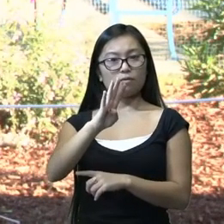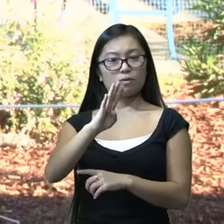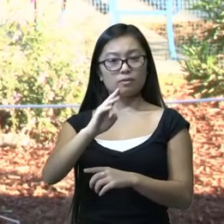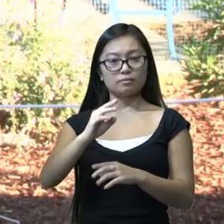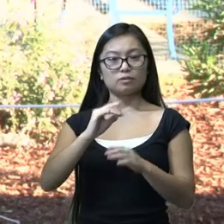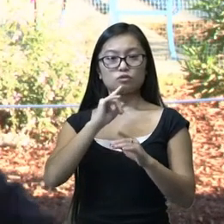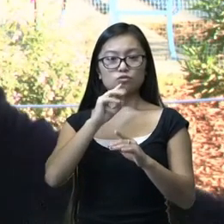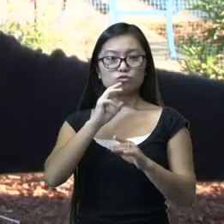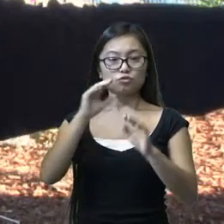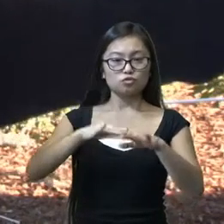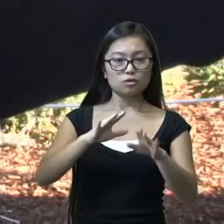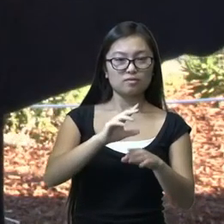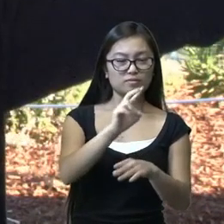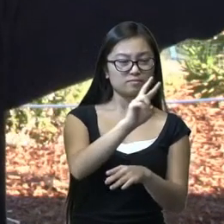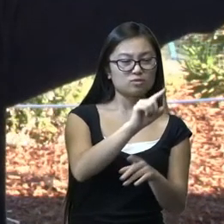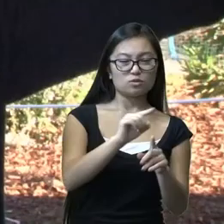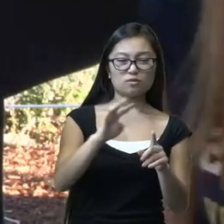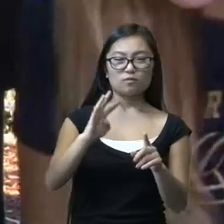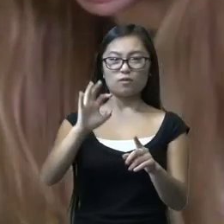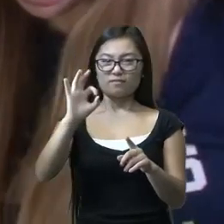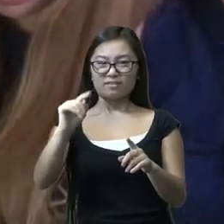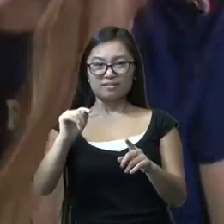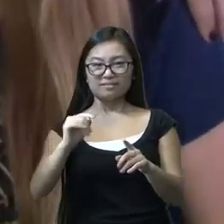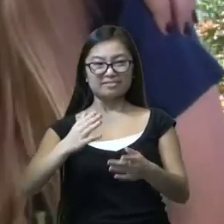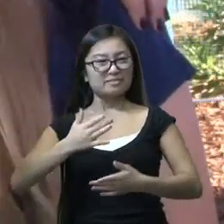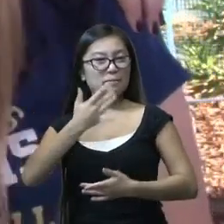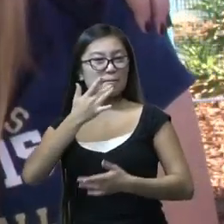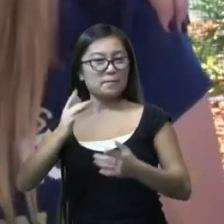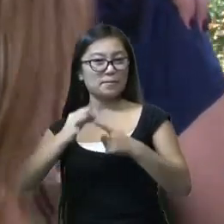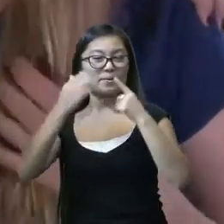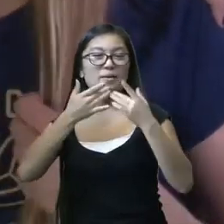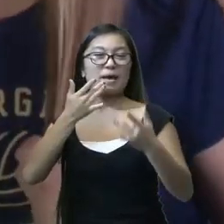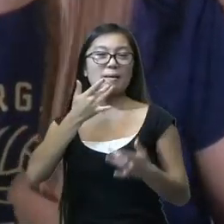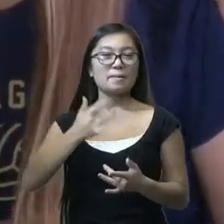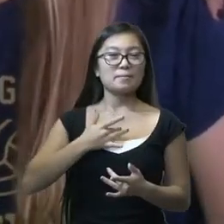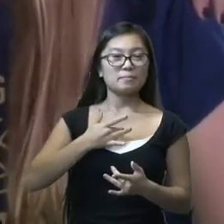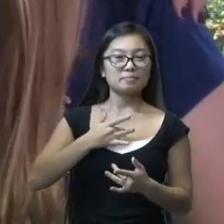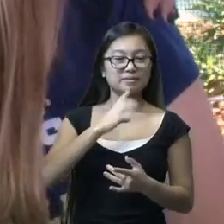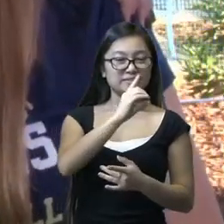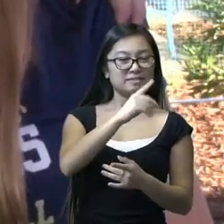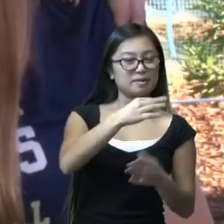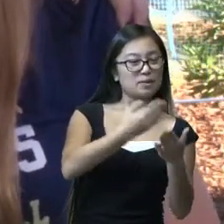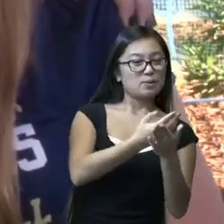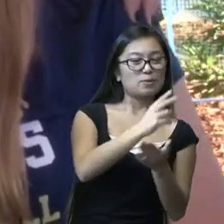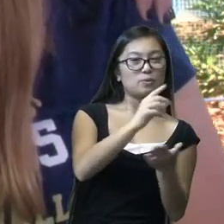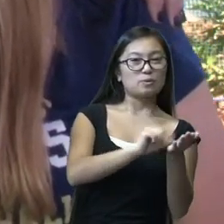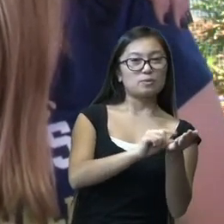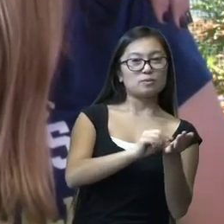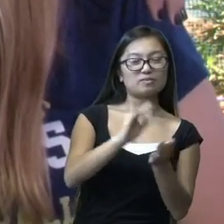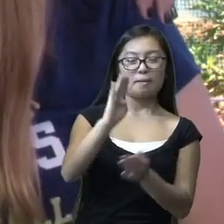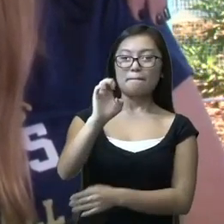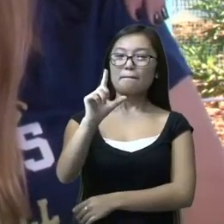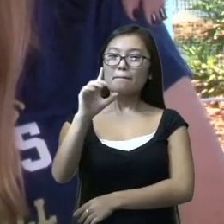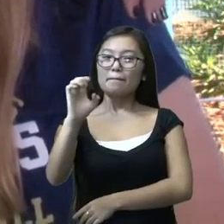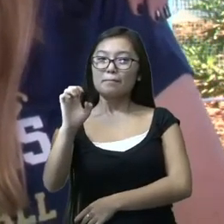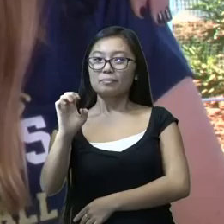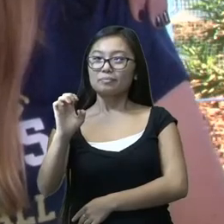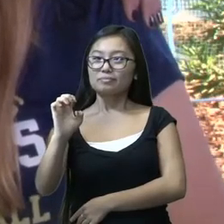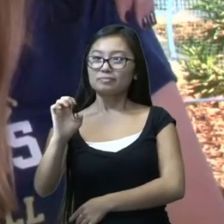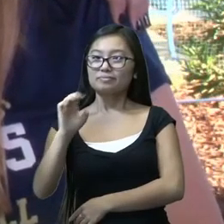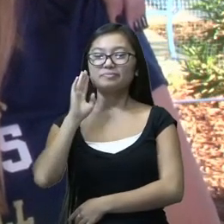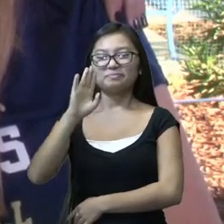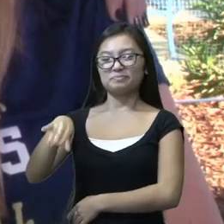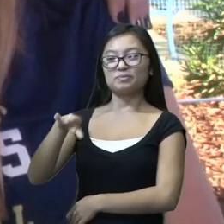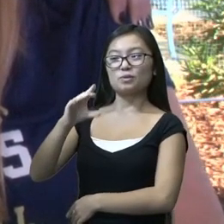surf will be 2-4. A very special happy birthday shout out to our own Belle. Hey, Belle, who's a moth's